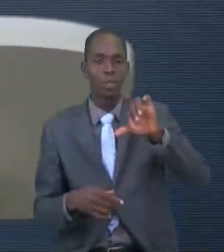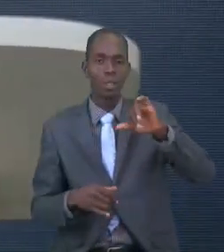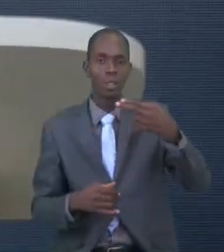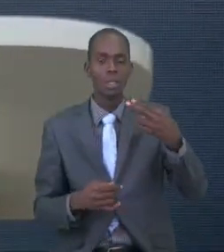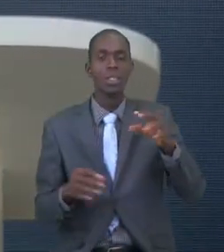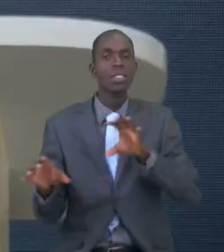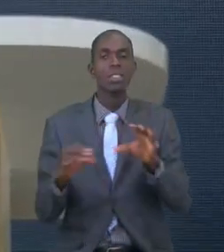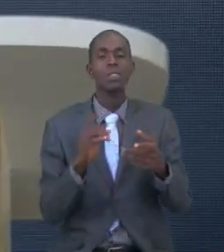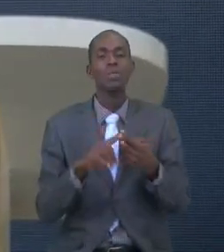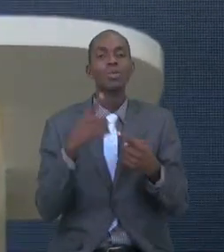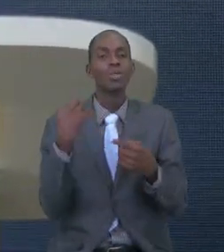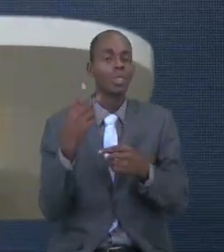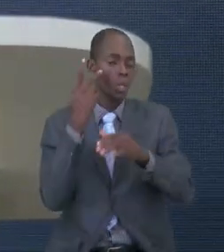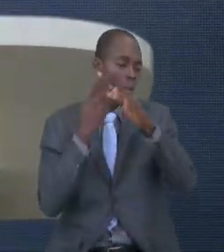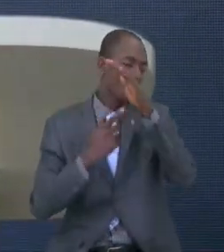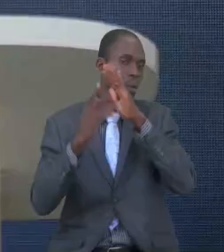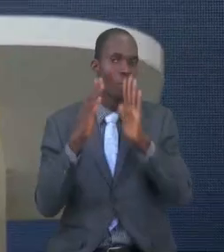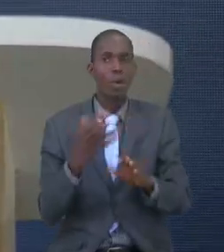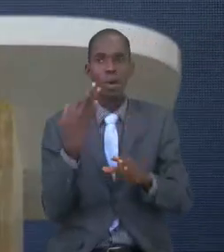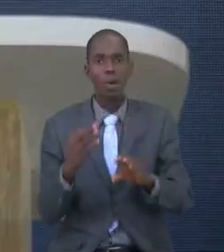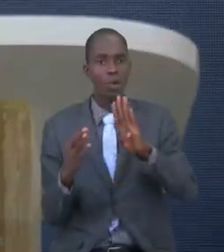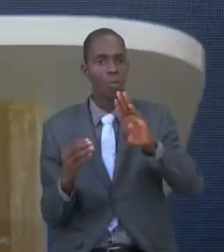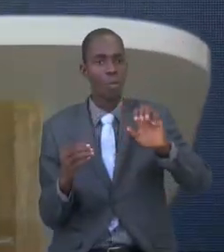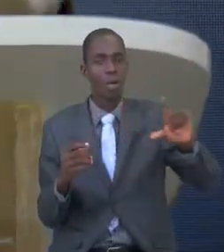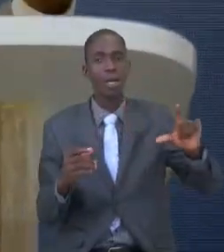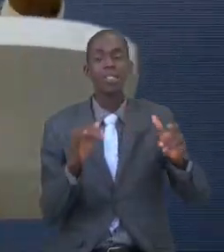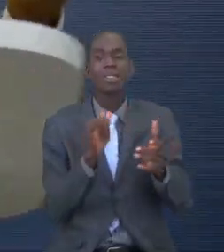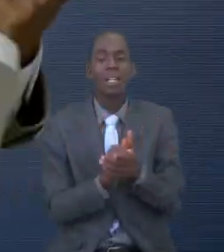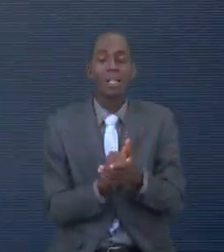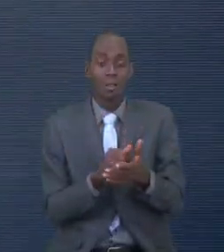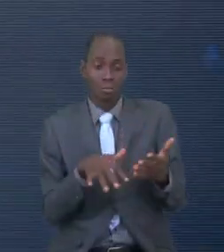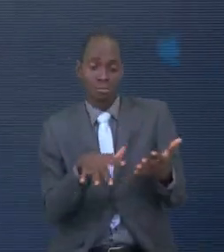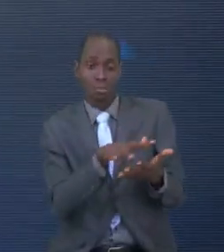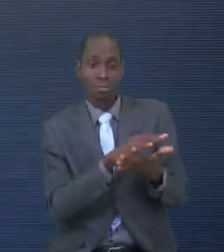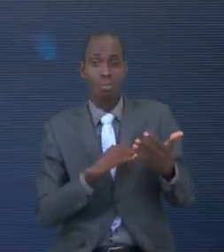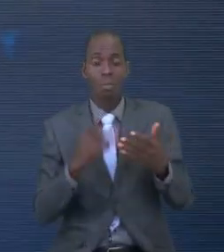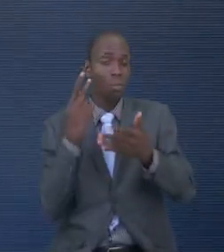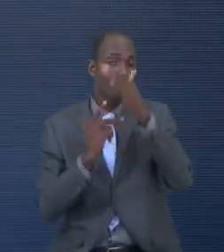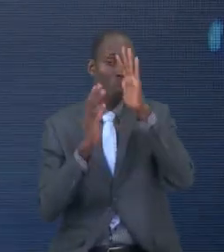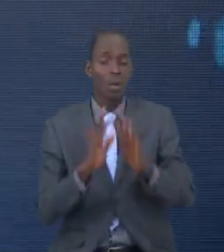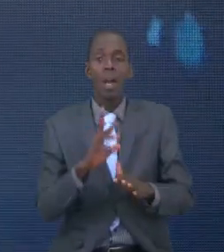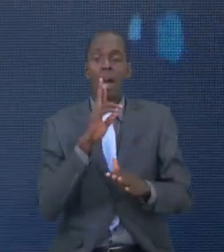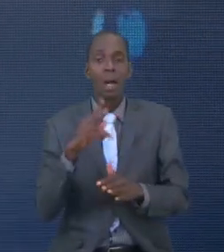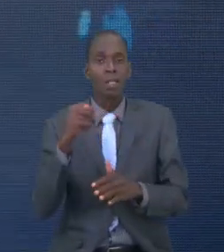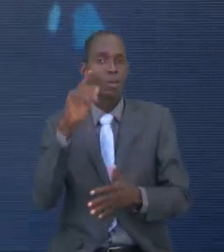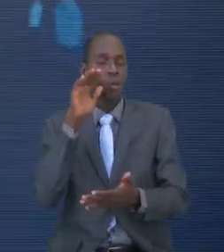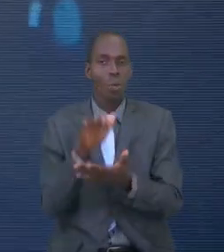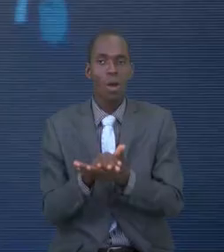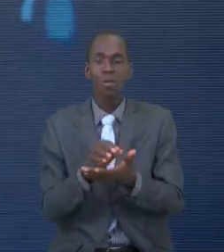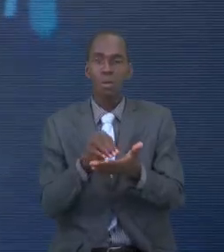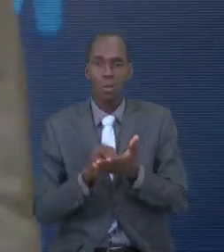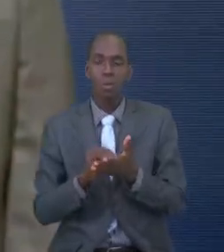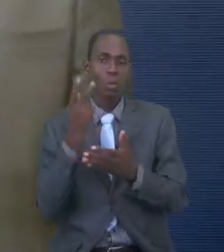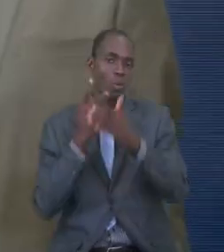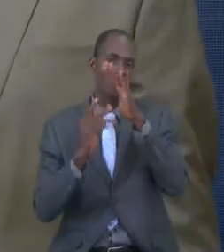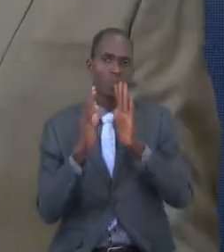of Baal, and those were her prophets. And so Jezebel sent back and said,